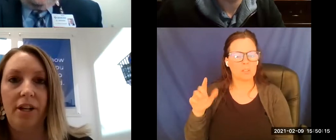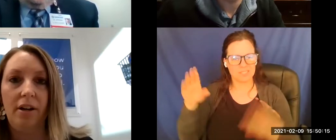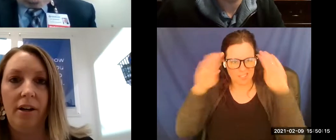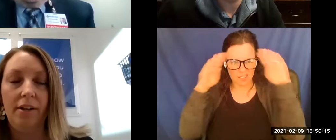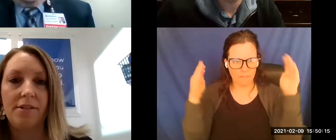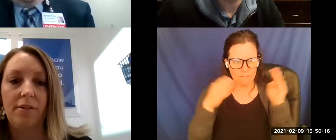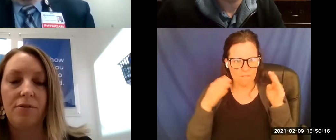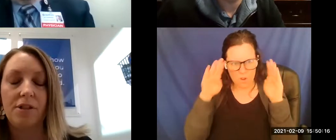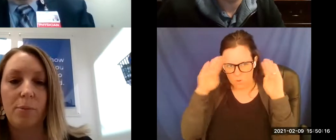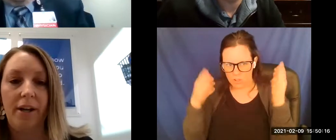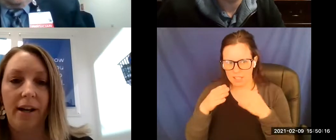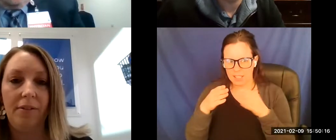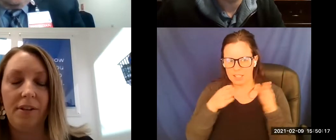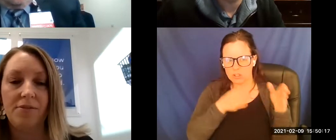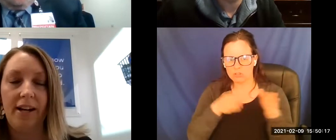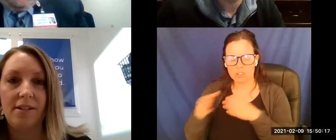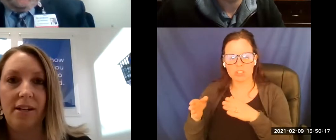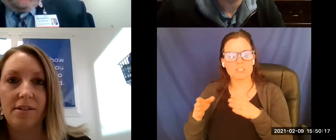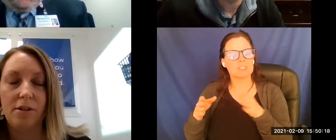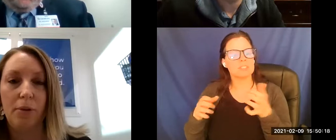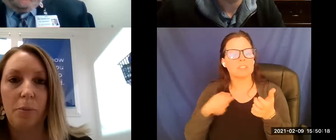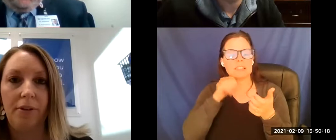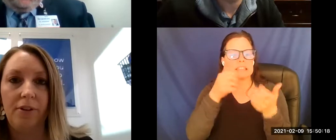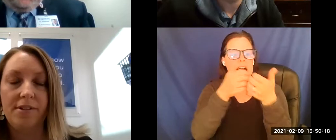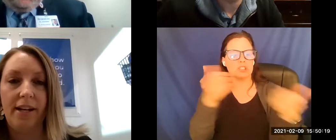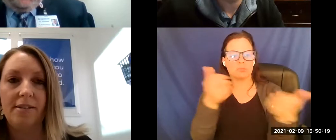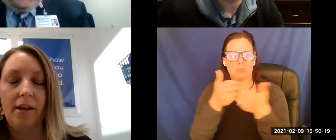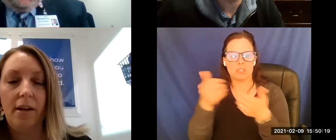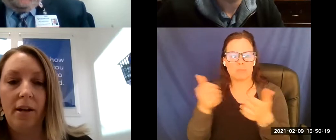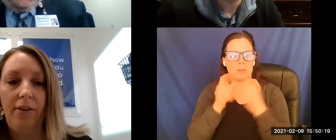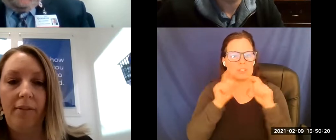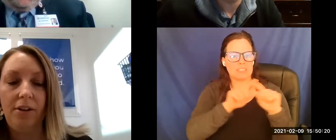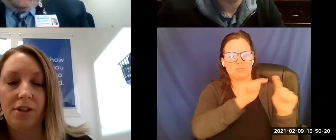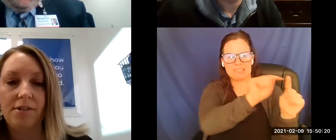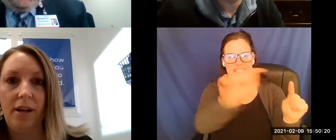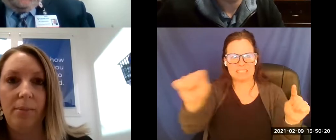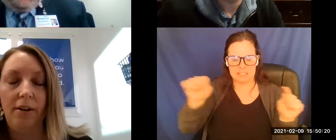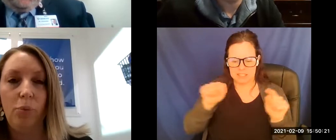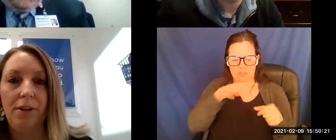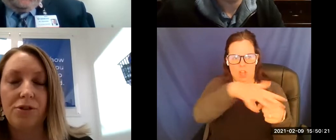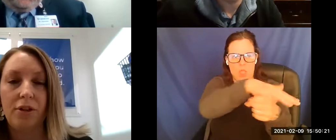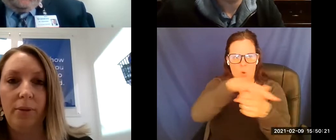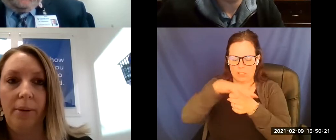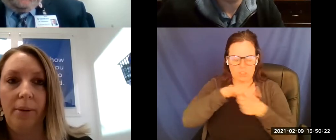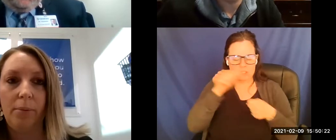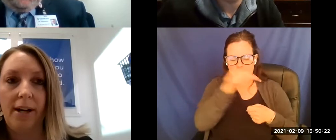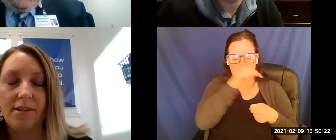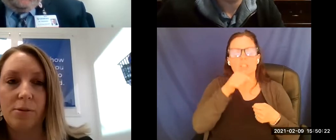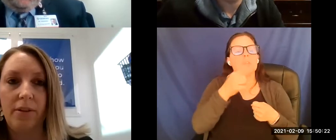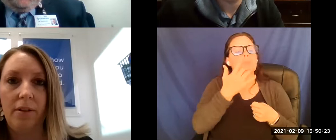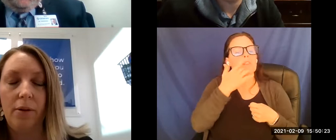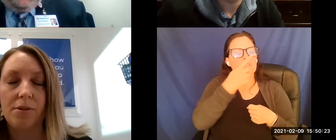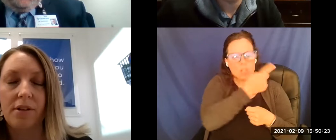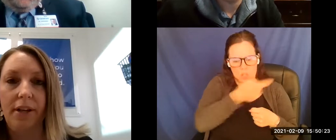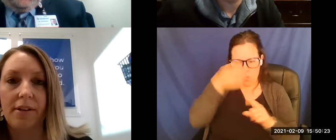strategy on, instead of spreading out these vaccines into multiple different sites, of having just kind of one streamlined